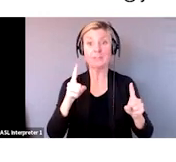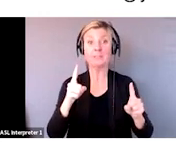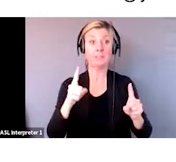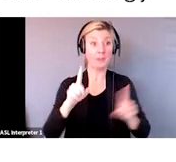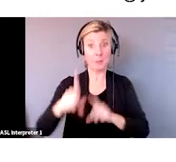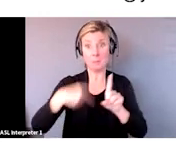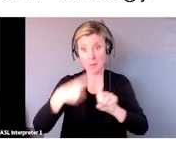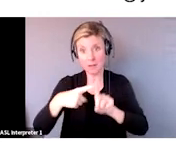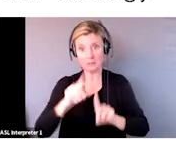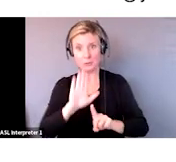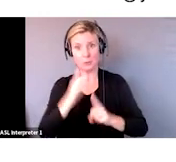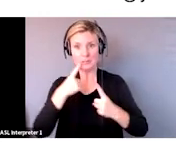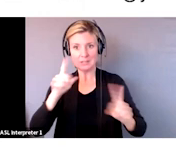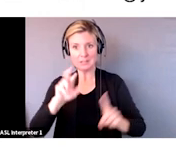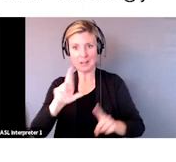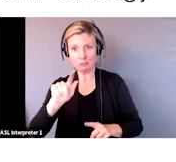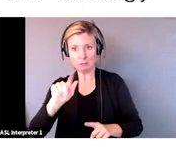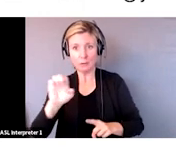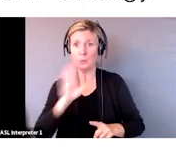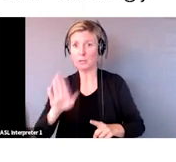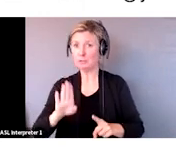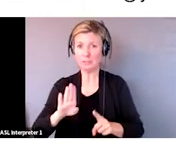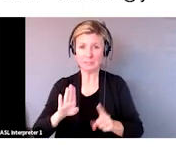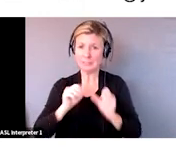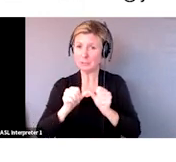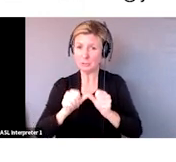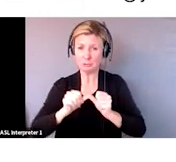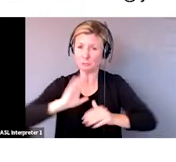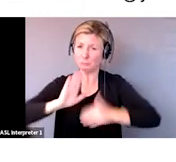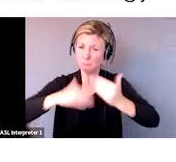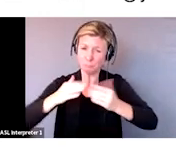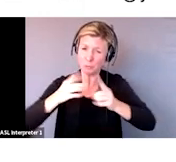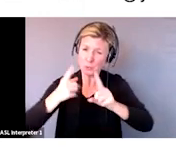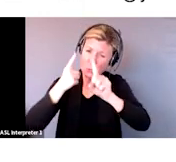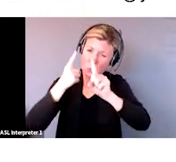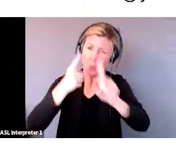strategy? You should also think about how the